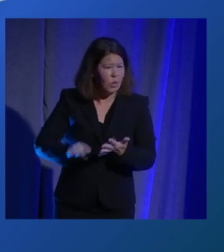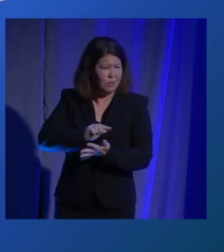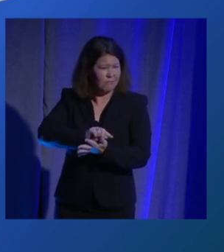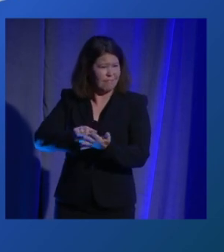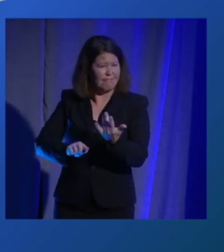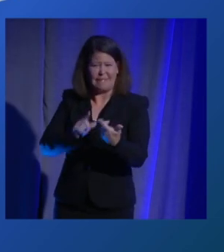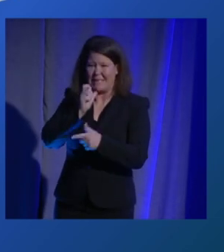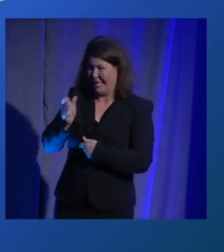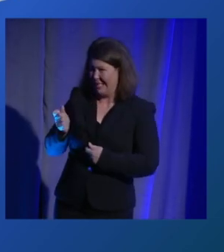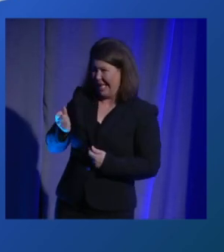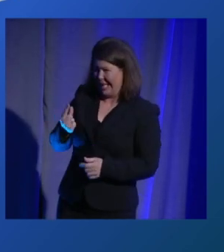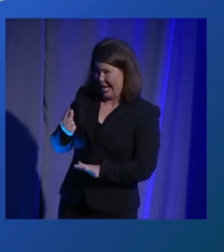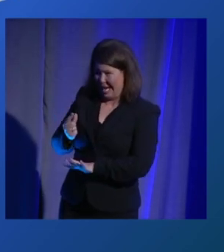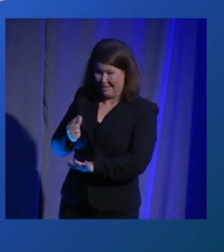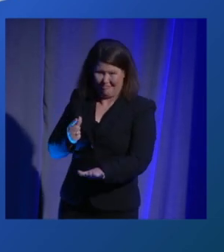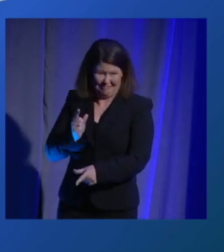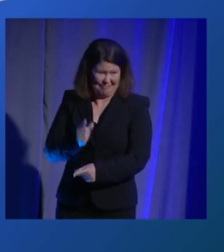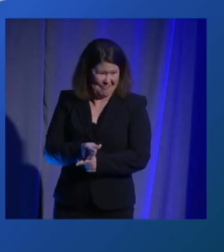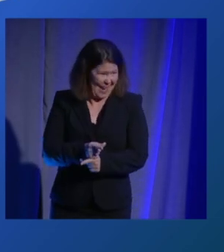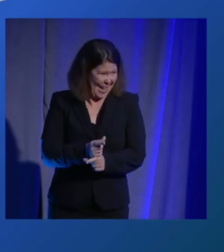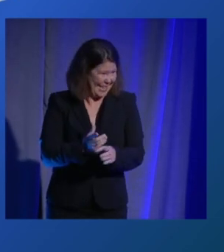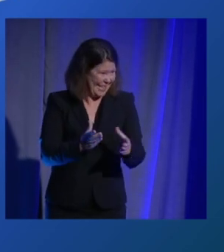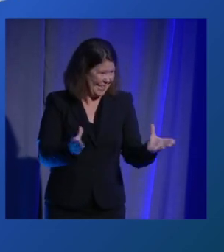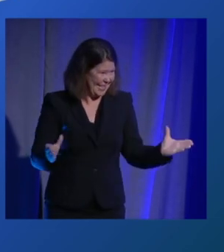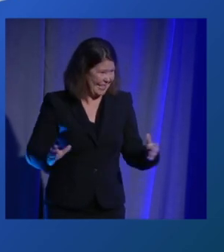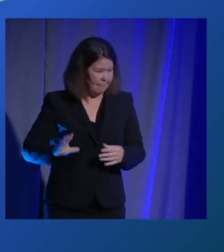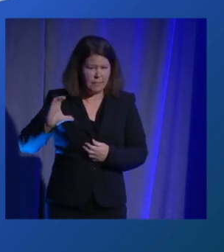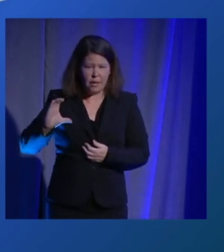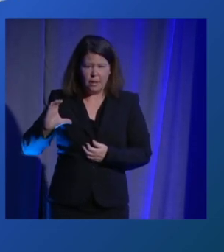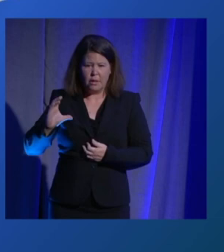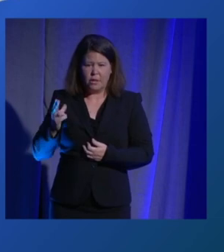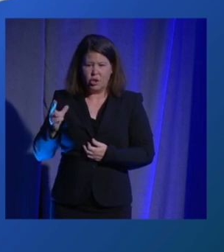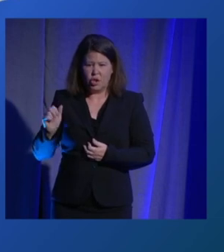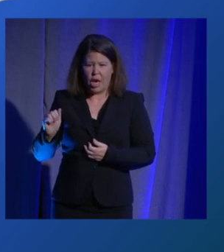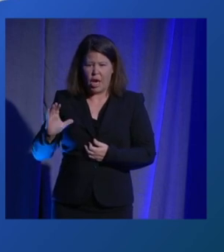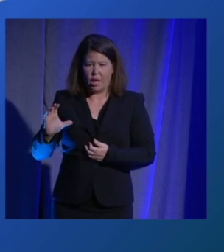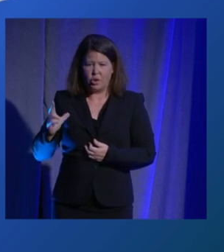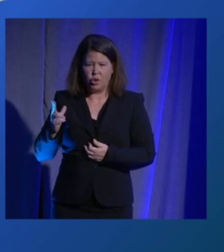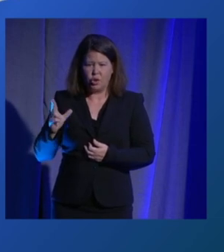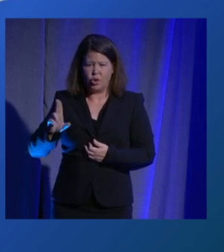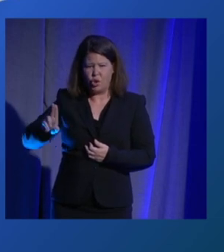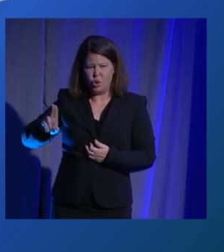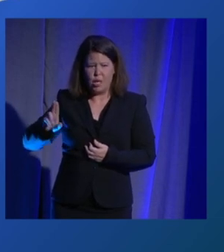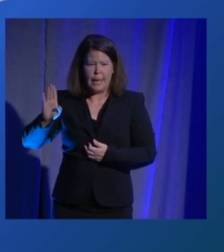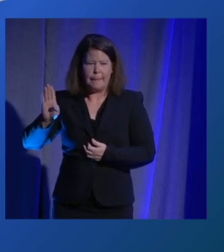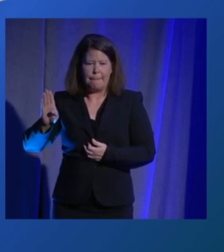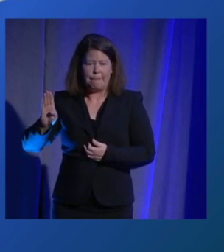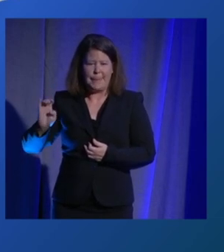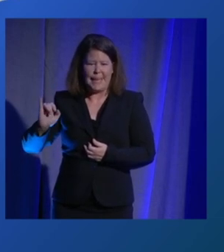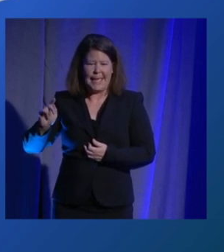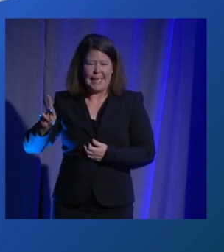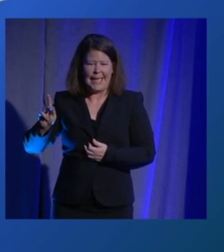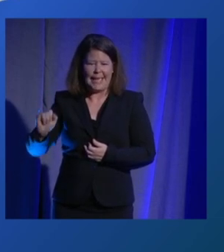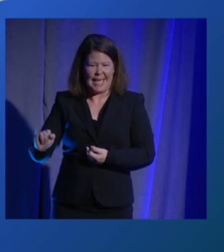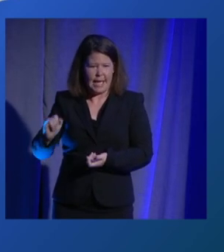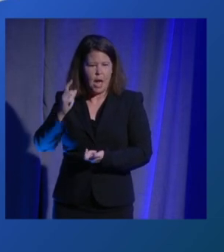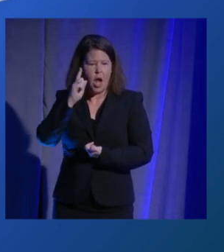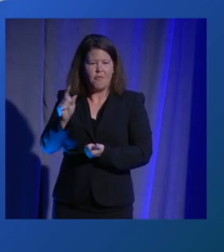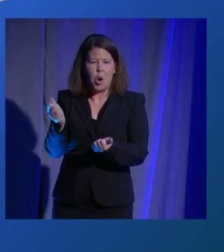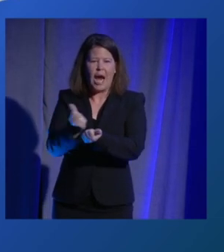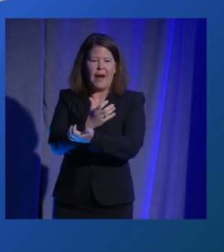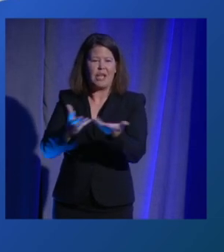gbt right we now go to chaty VT for everything it's as if the search box